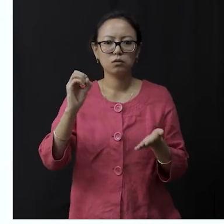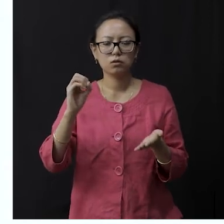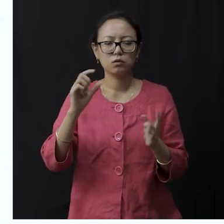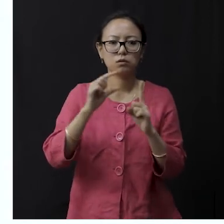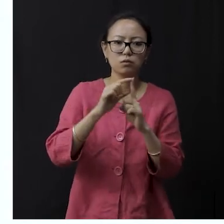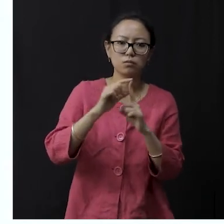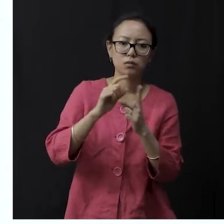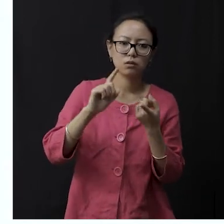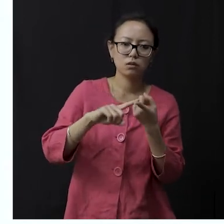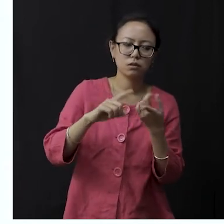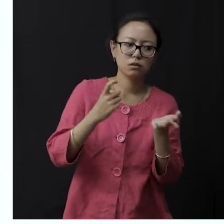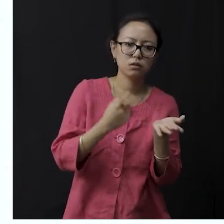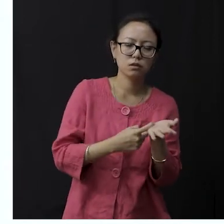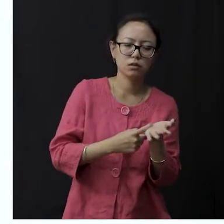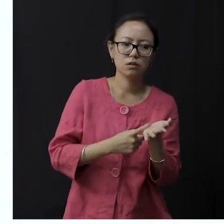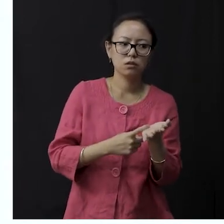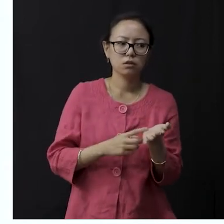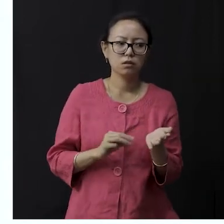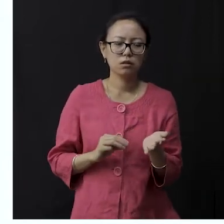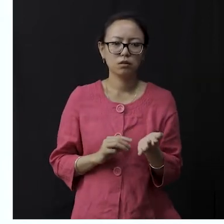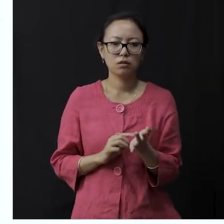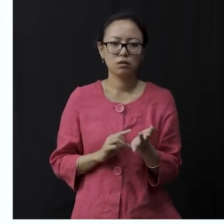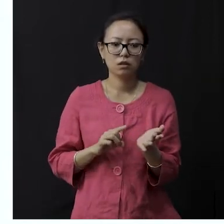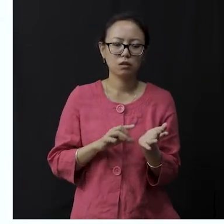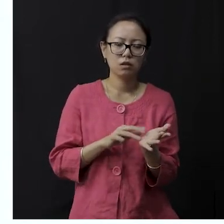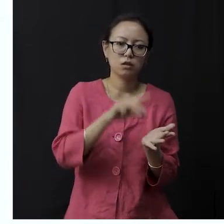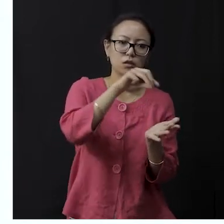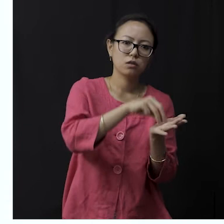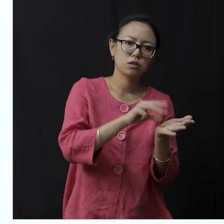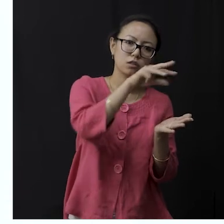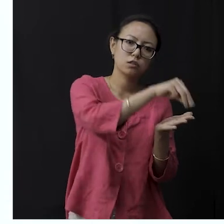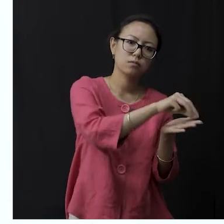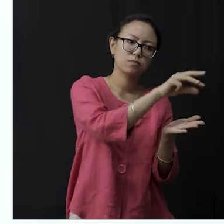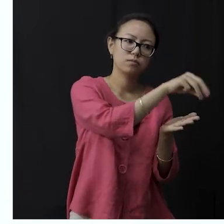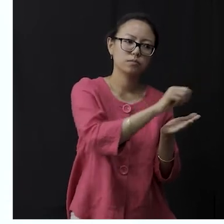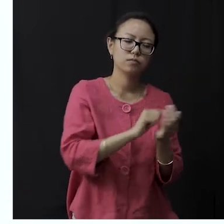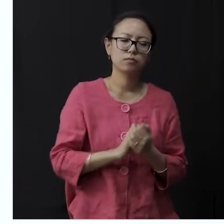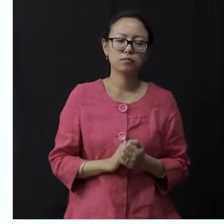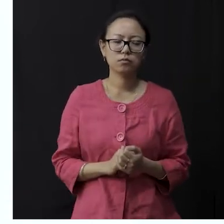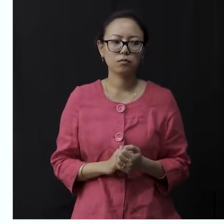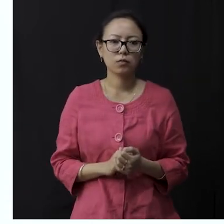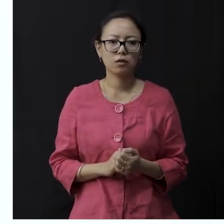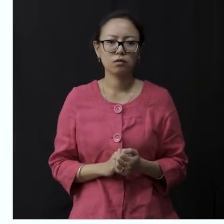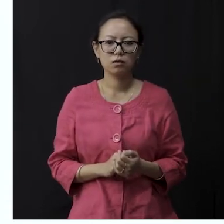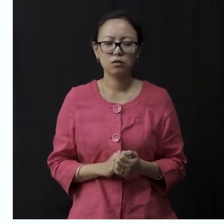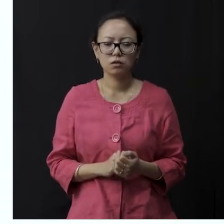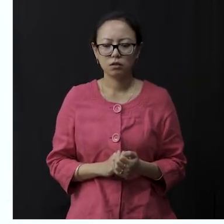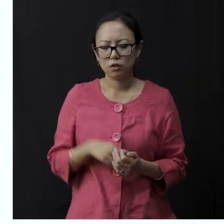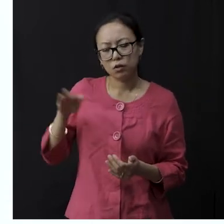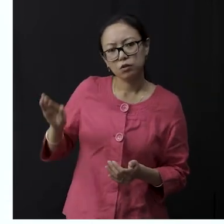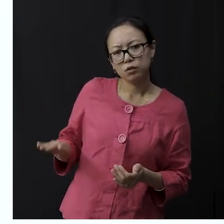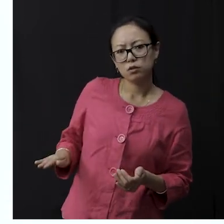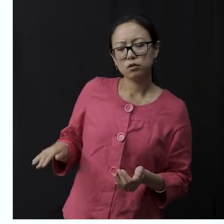Grasshopper. Grasshopper. We all have seen a grasshopper, right? When we are little, we go and we like